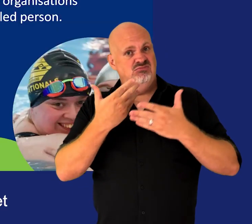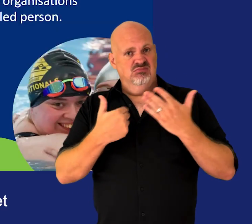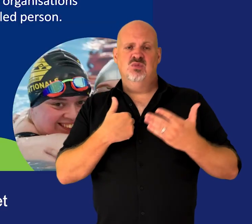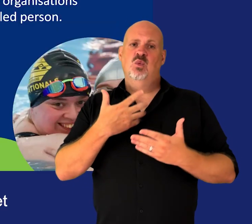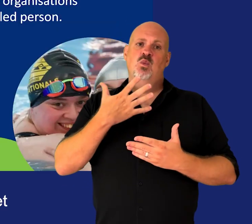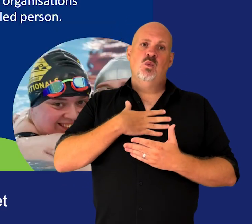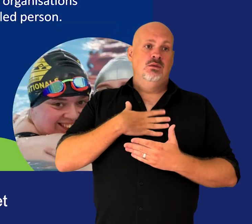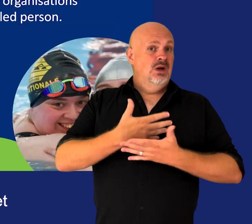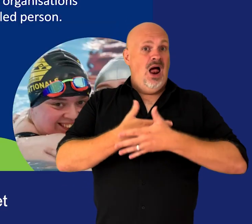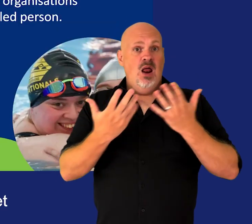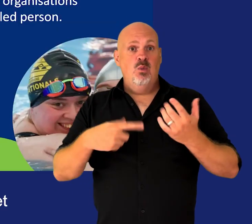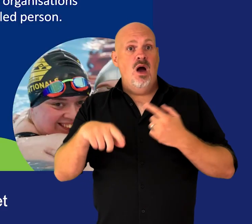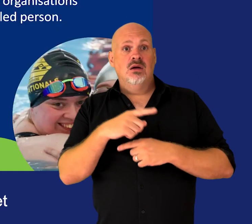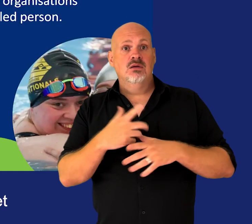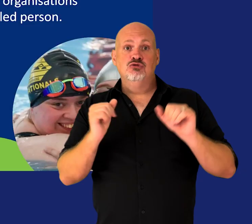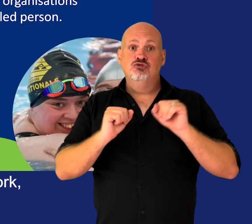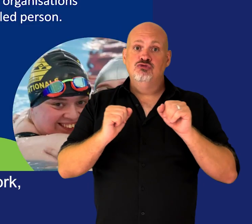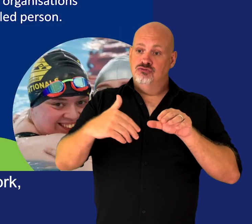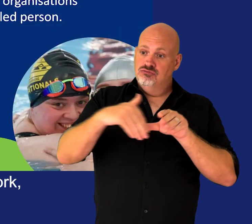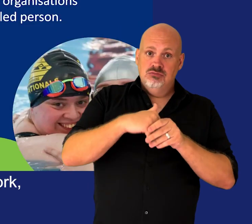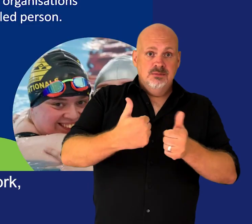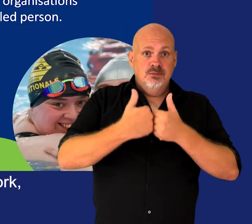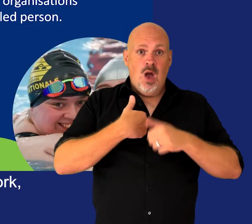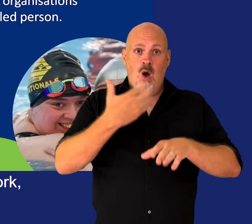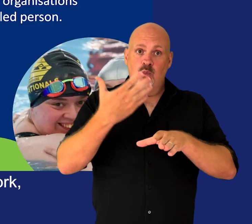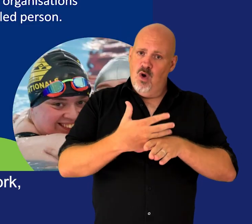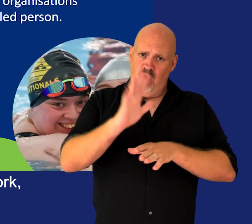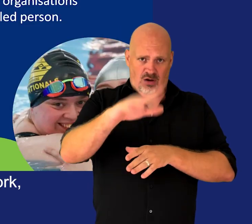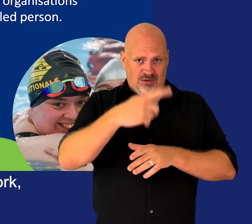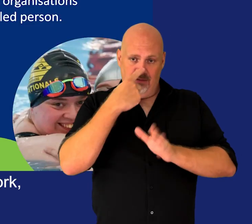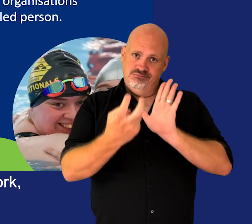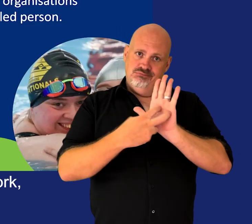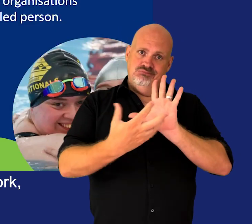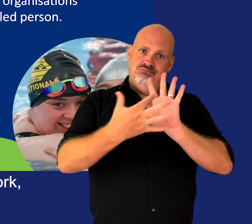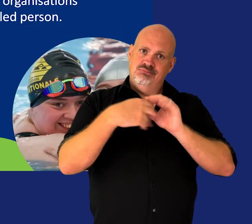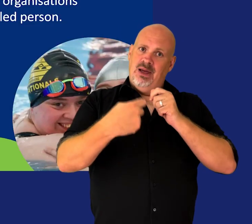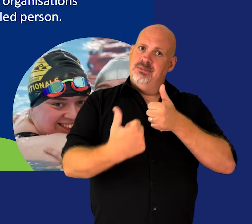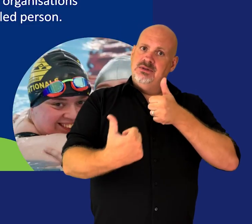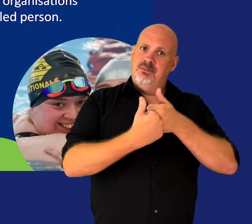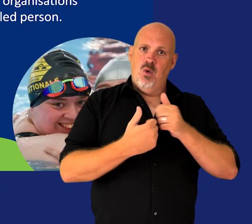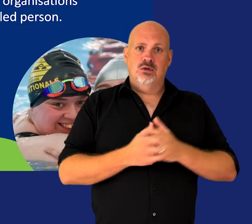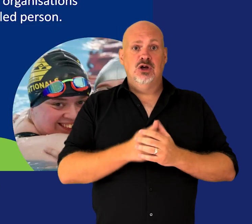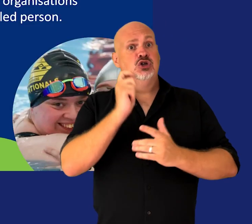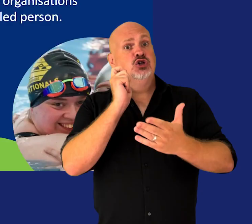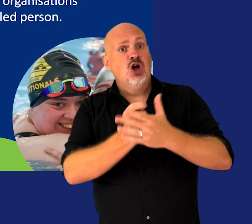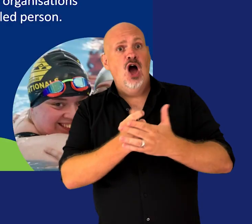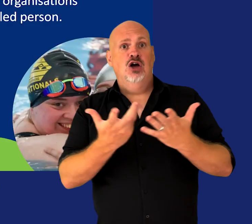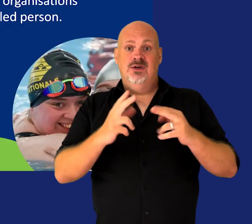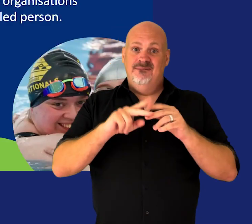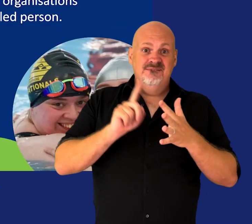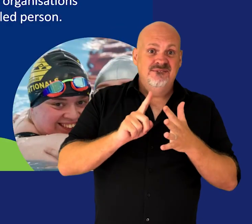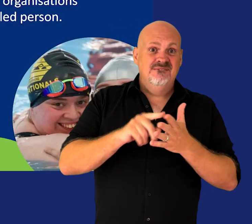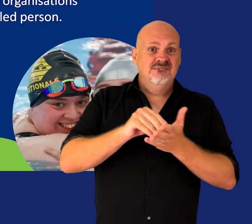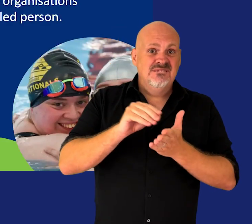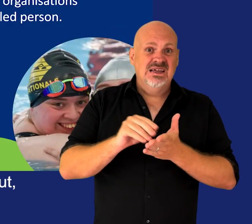it, we'd really like anyone that's not yet signed up to be a supporter of our work to sign up to be a supporter. So don't worry, there's no charge,